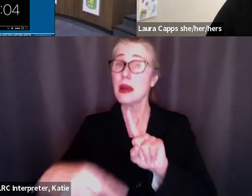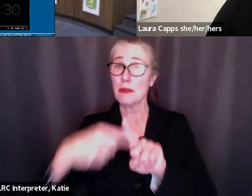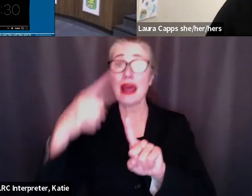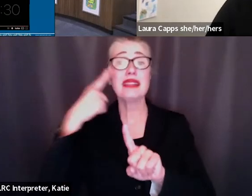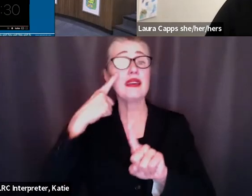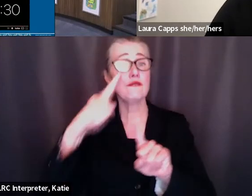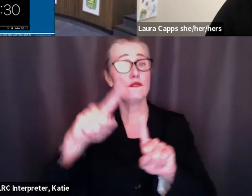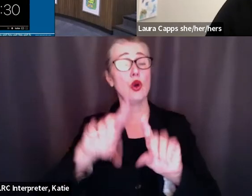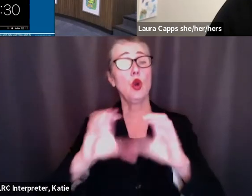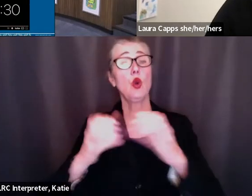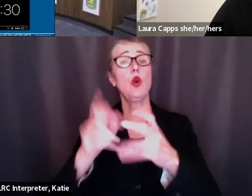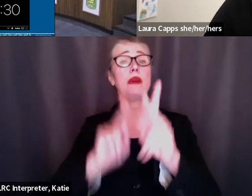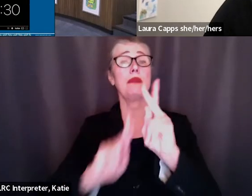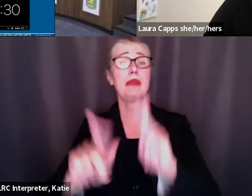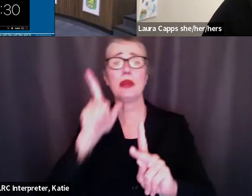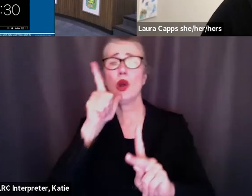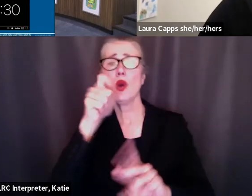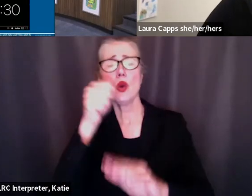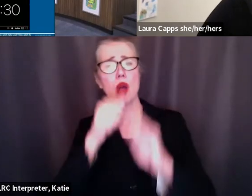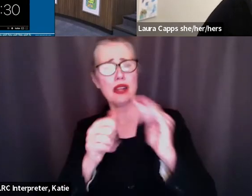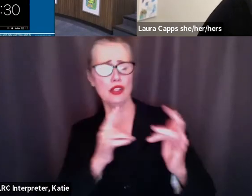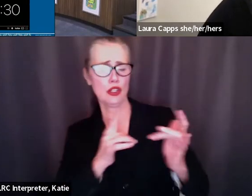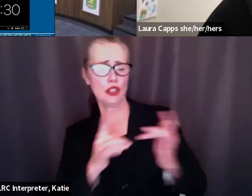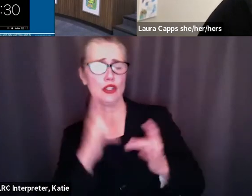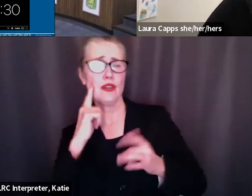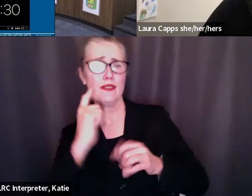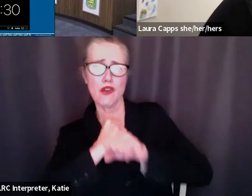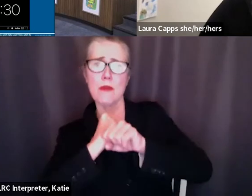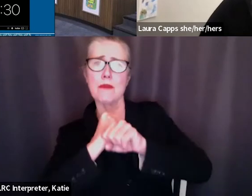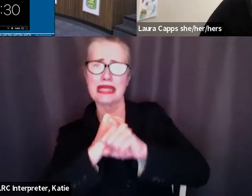thank you next speaker is claire schneider